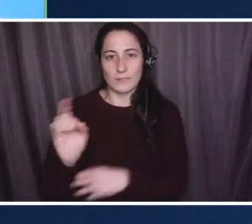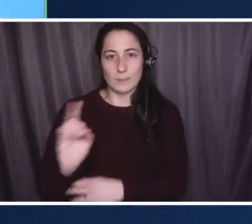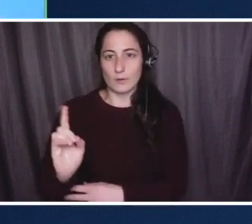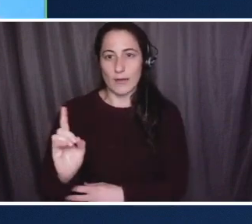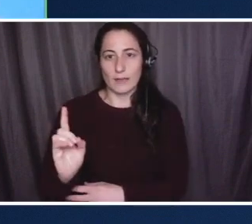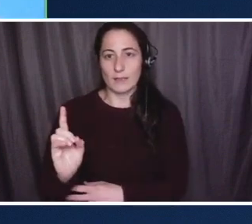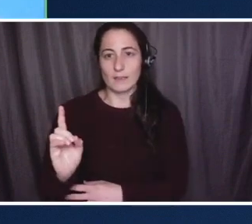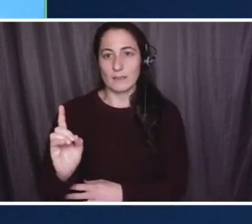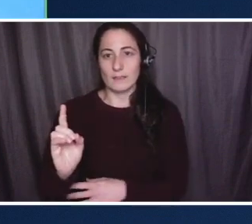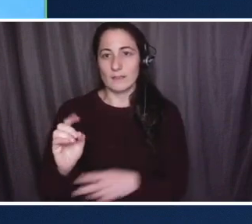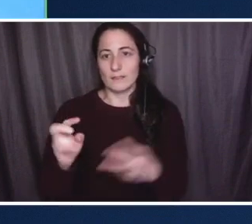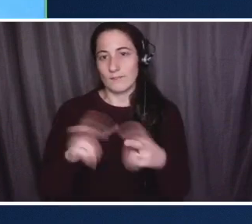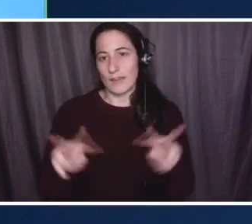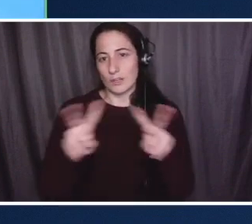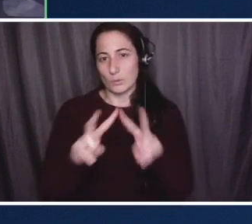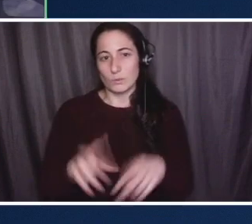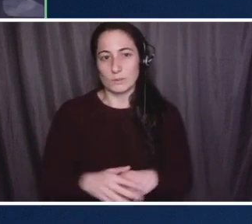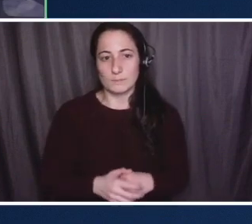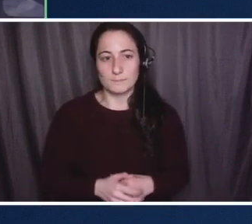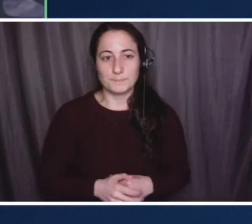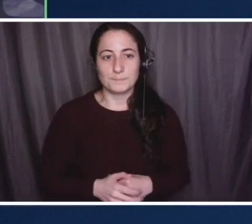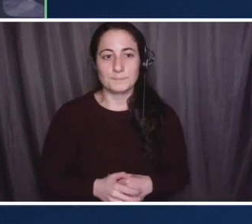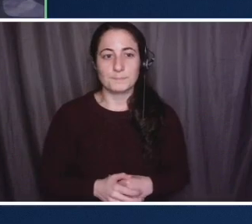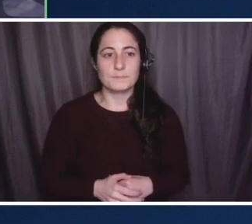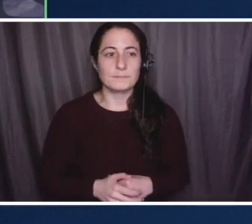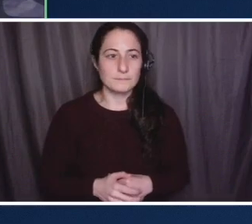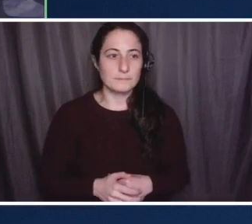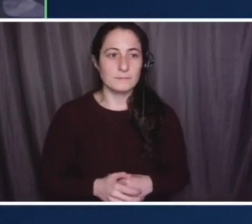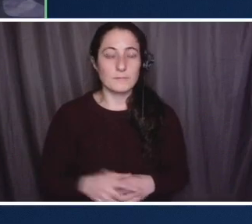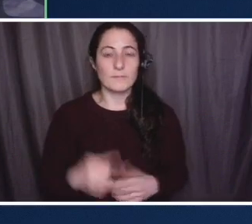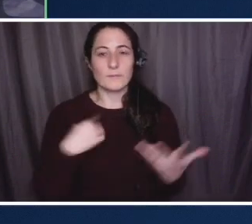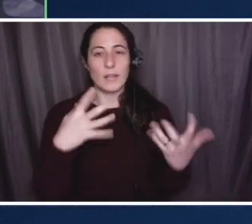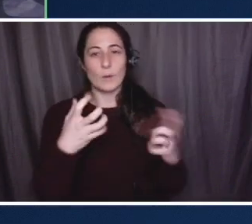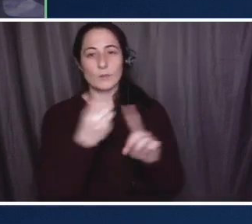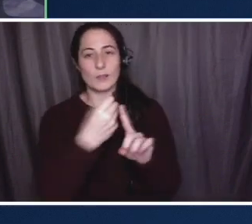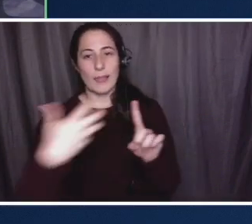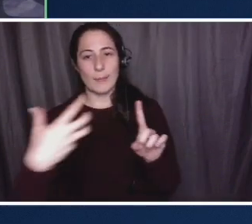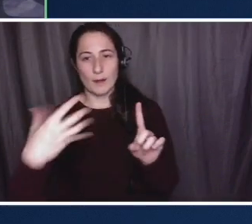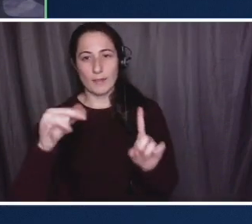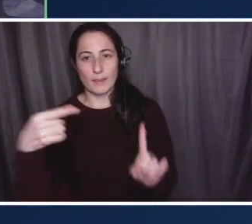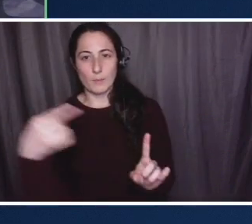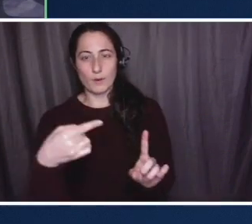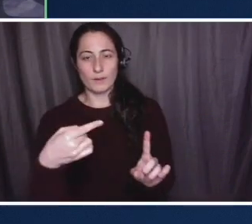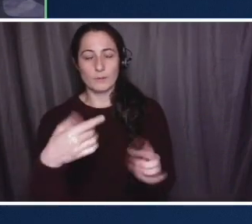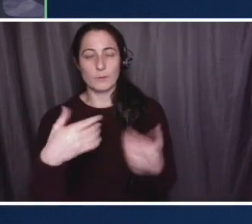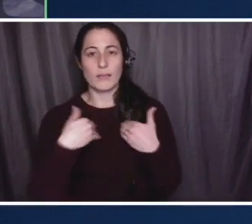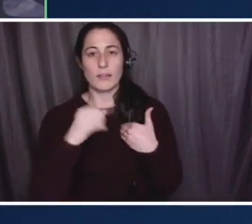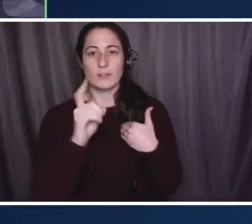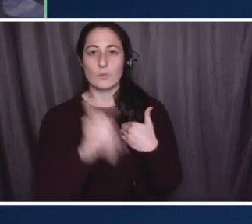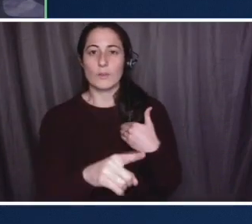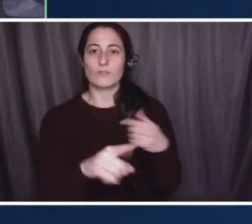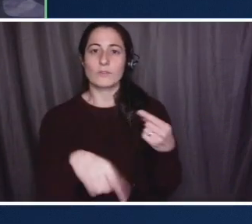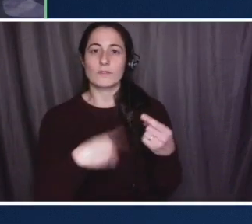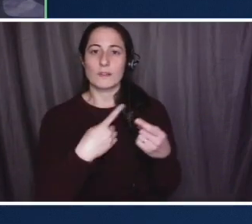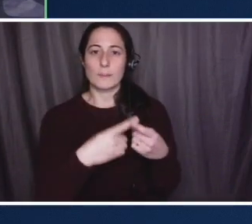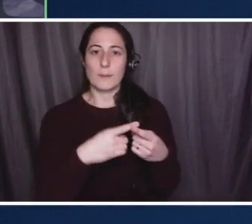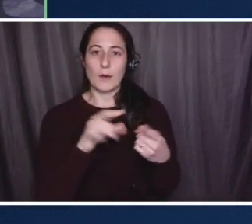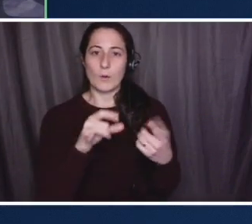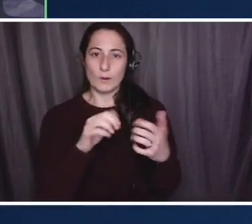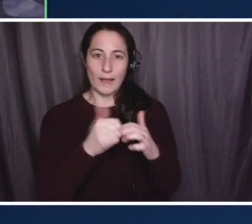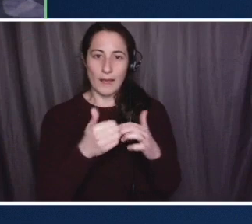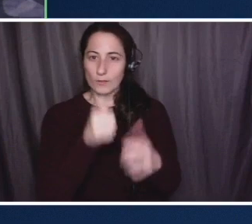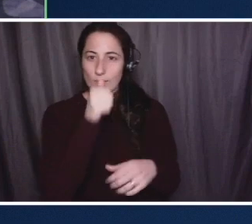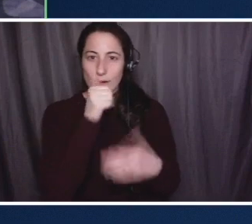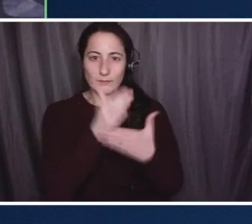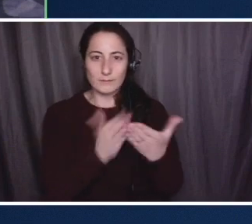values. Yeah. I would like to elaborate on that, because the question of the implication of the private sector in